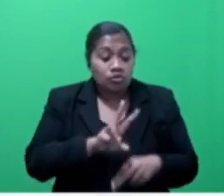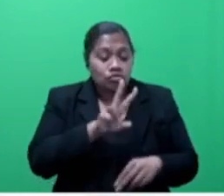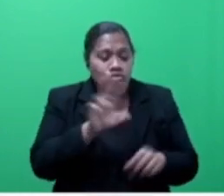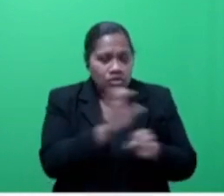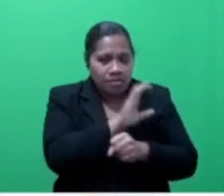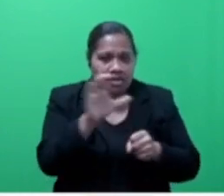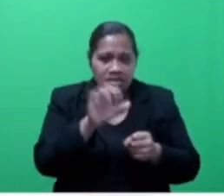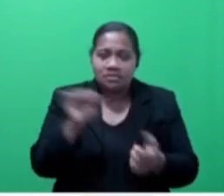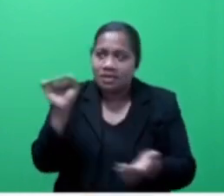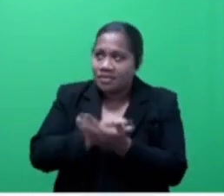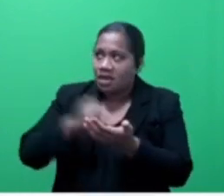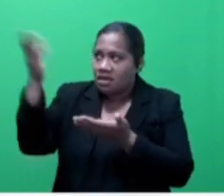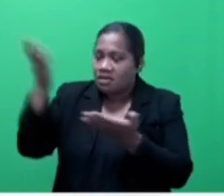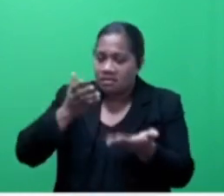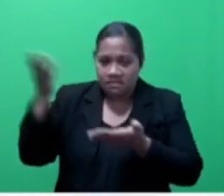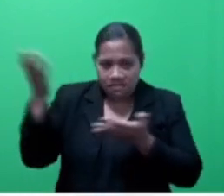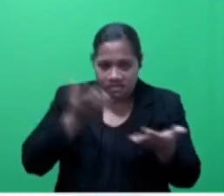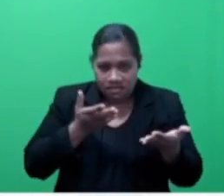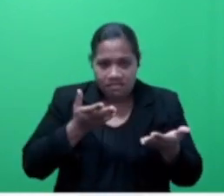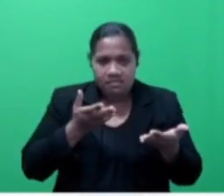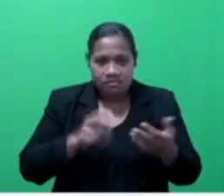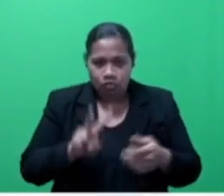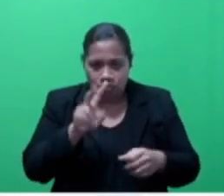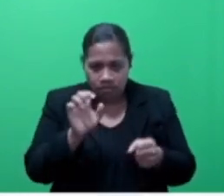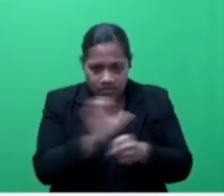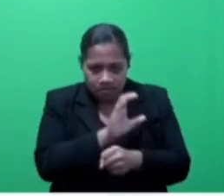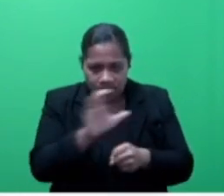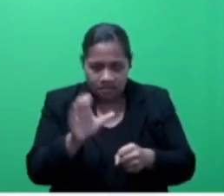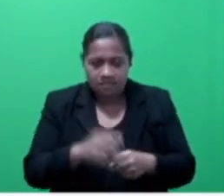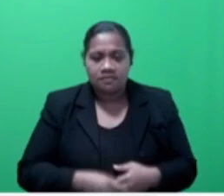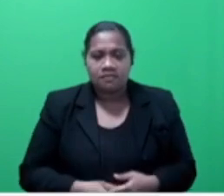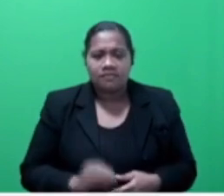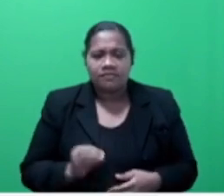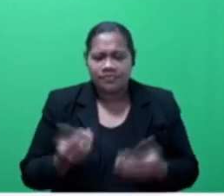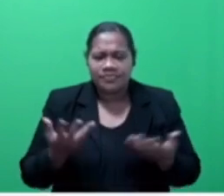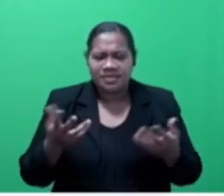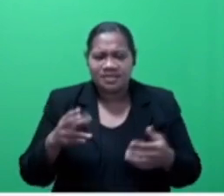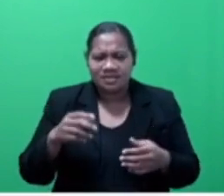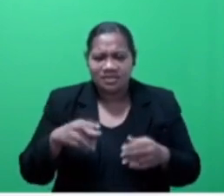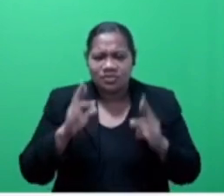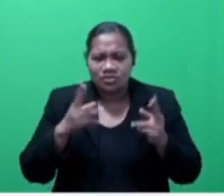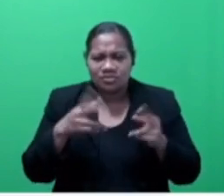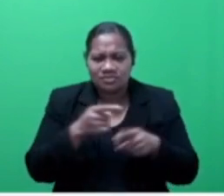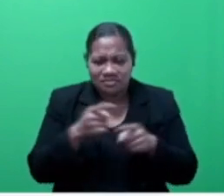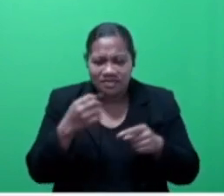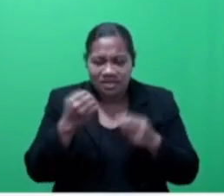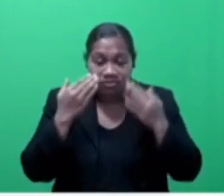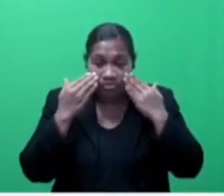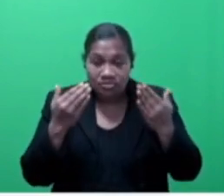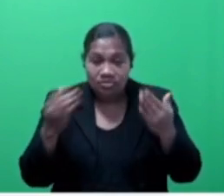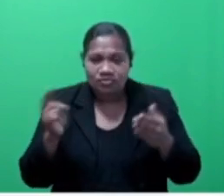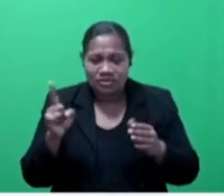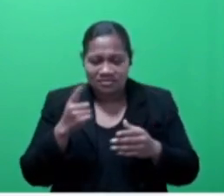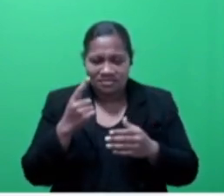be a bit more appreciation of what are the dynamics at play, and I'm sure the world will actually make the adjustments